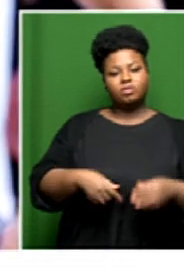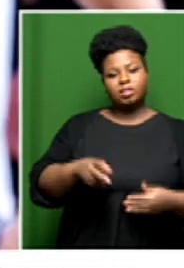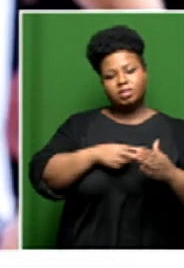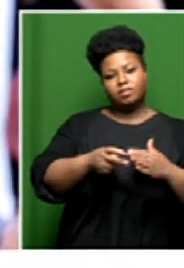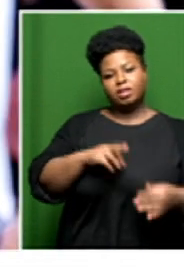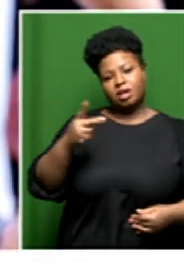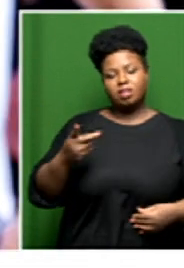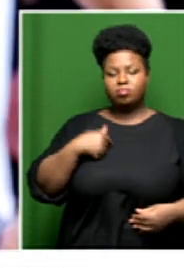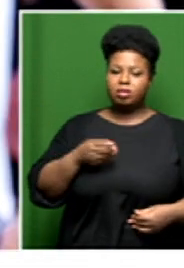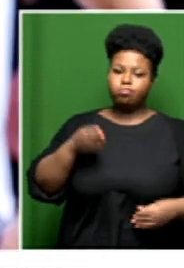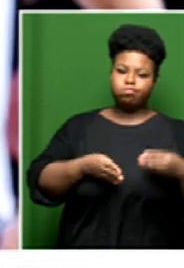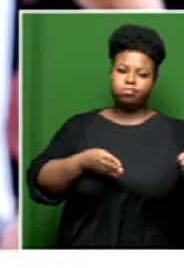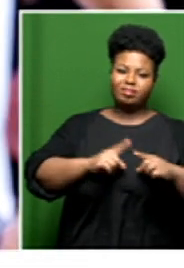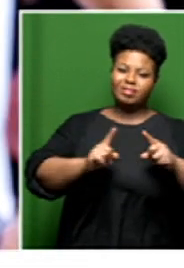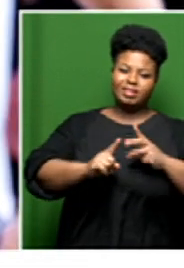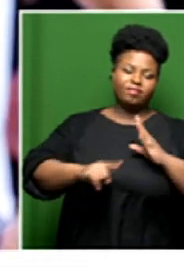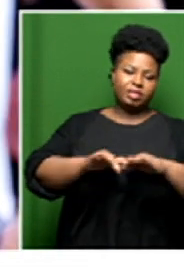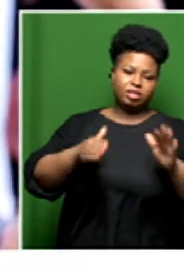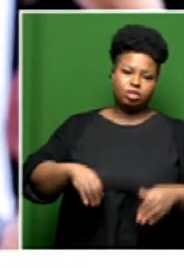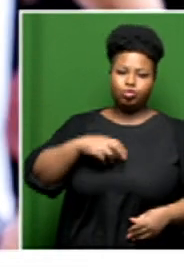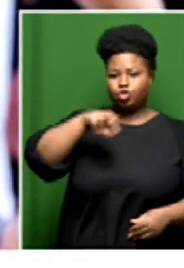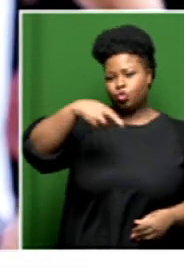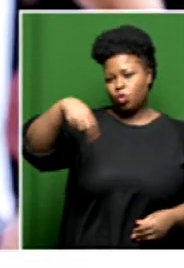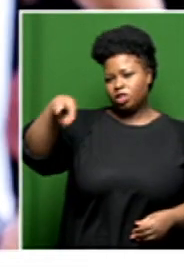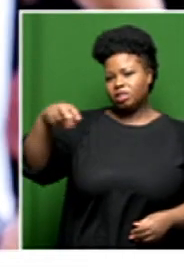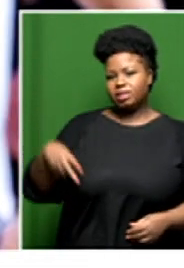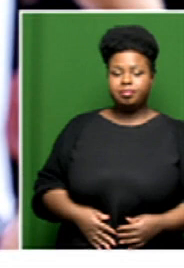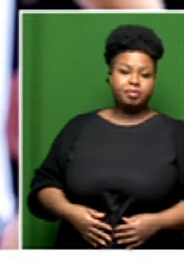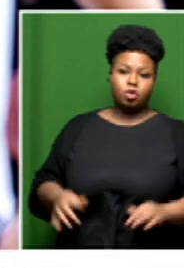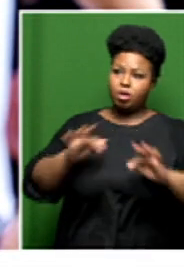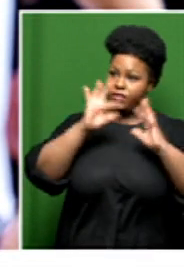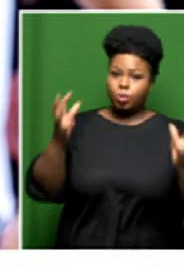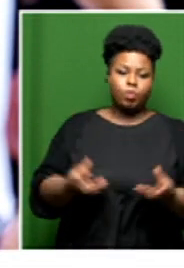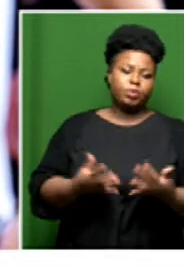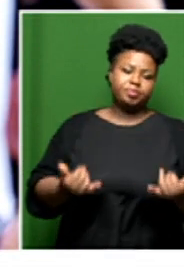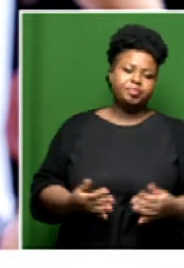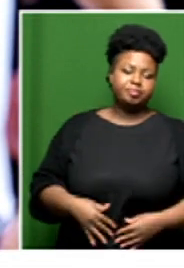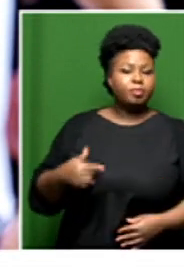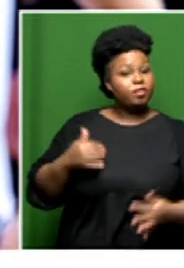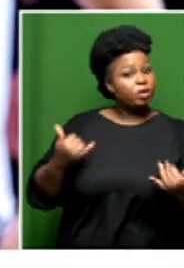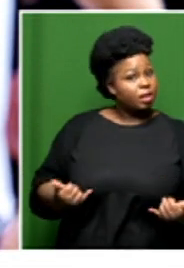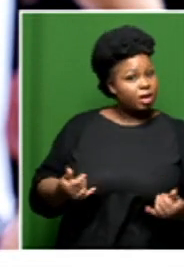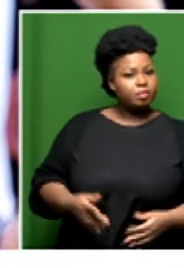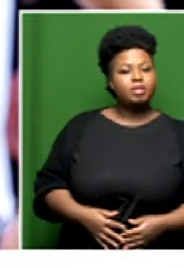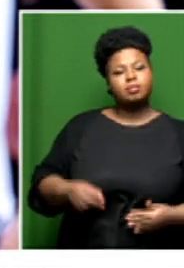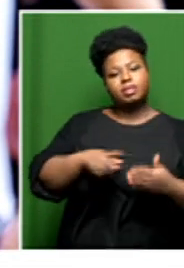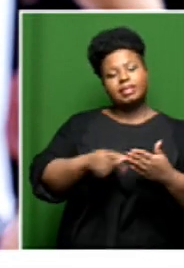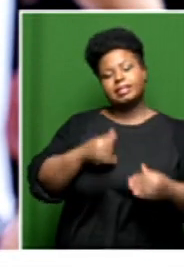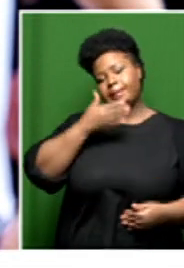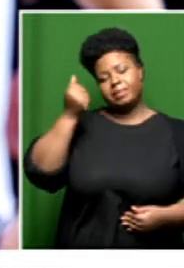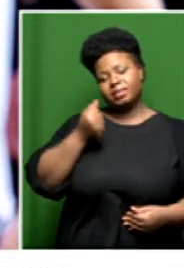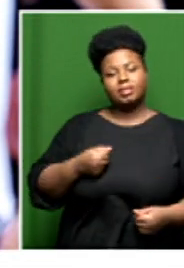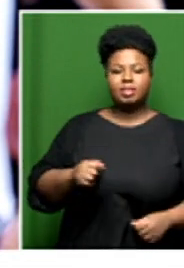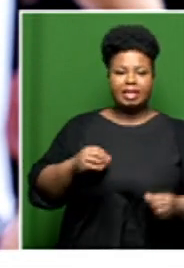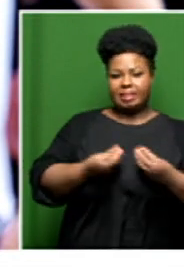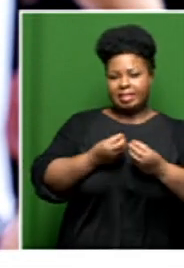for artists and being on different stages, touring, have been traveling around the world. So, but at the moment, Ripple Dance Style is probably the biggest